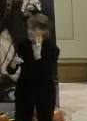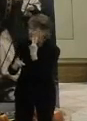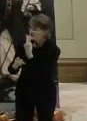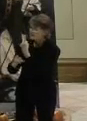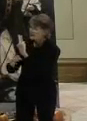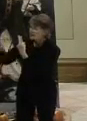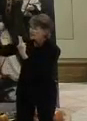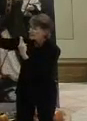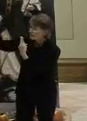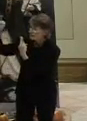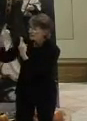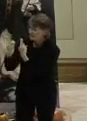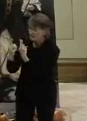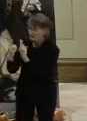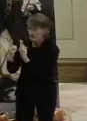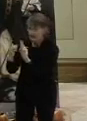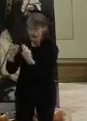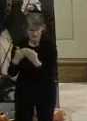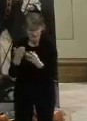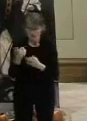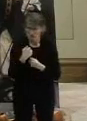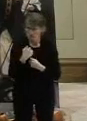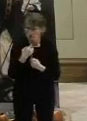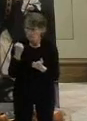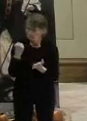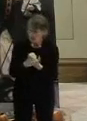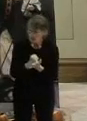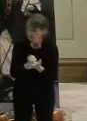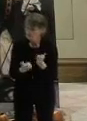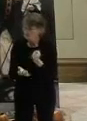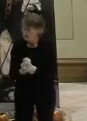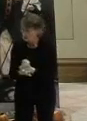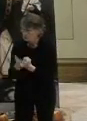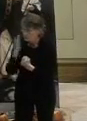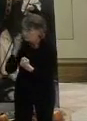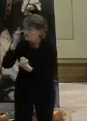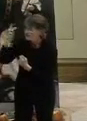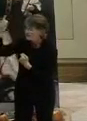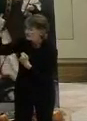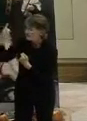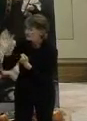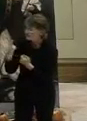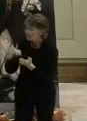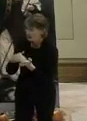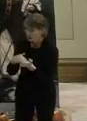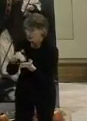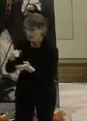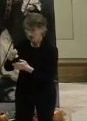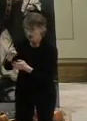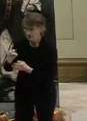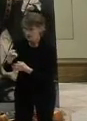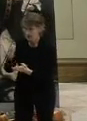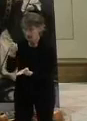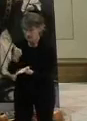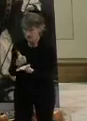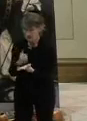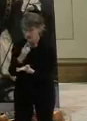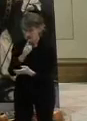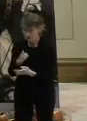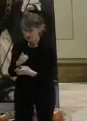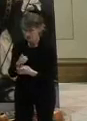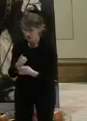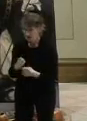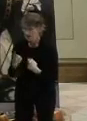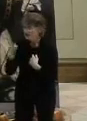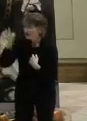even those who pierced him. All the peoples of the earth will lament him. Yes, amen. I